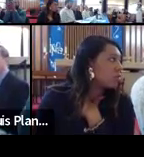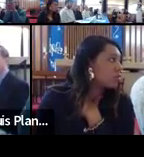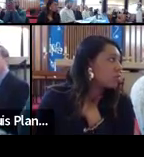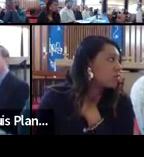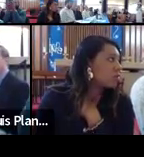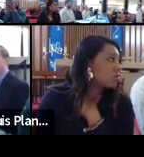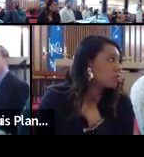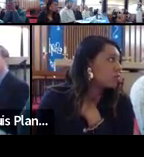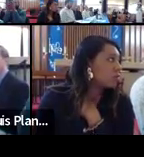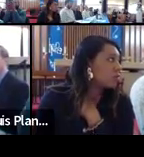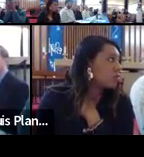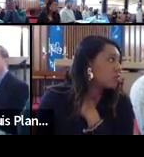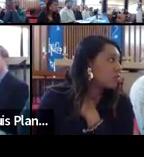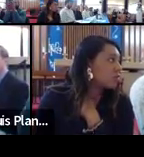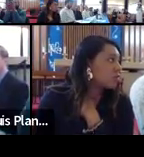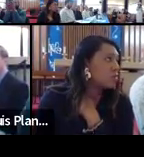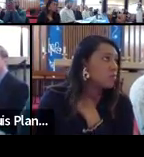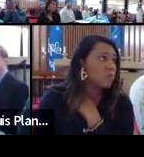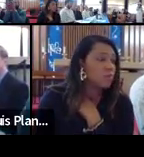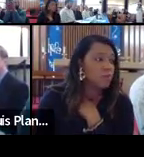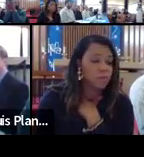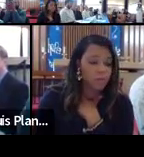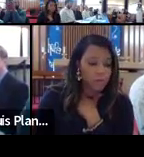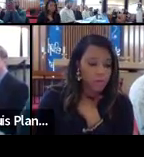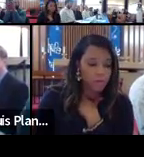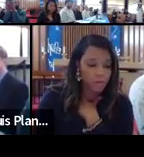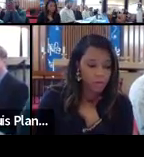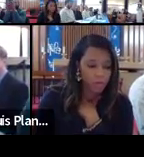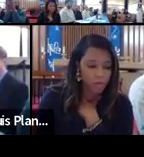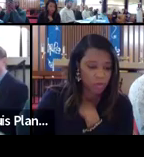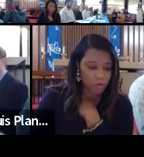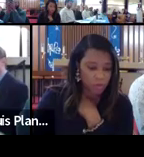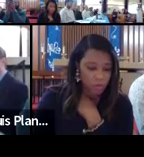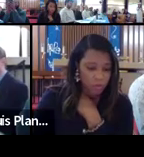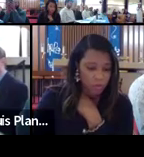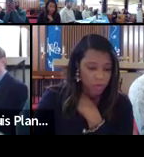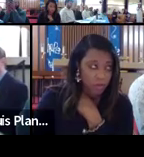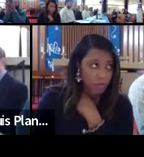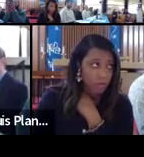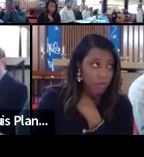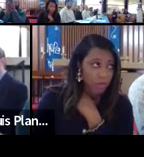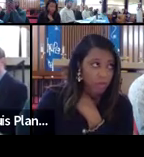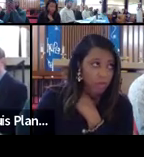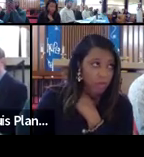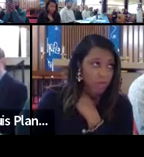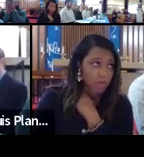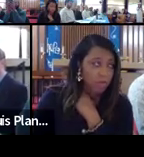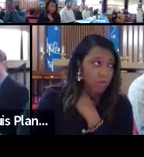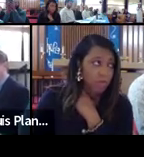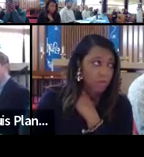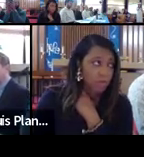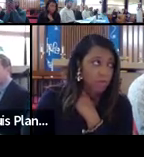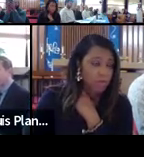families consistently tell us they want. Safe streets, resources, respect for community history,